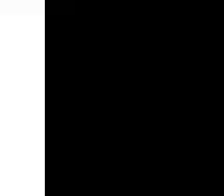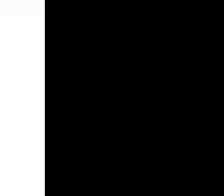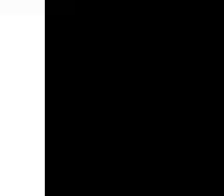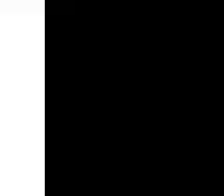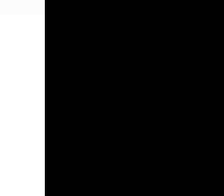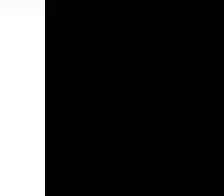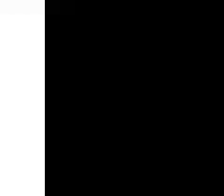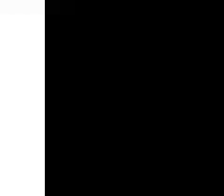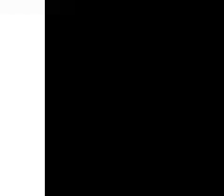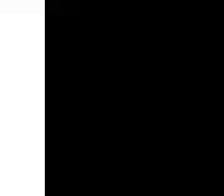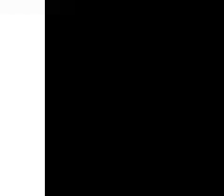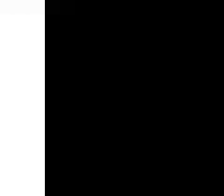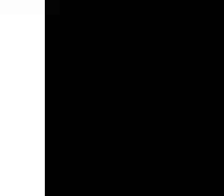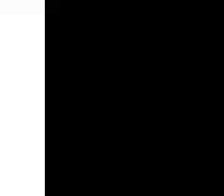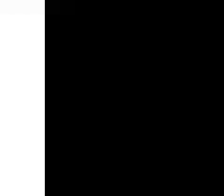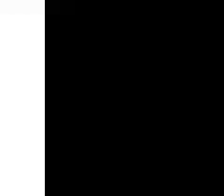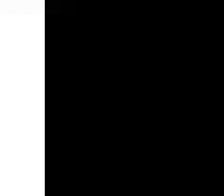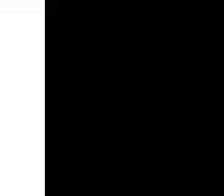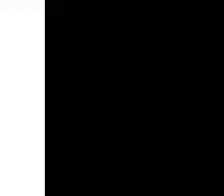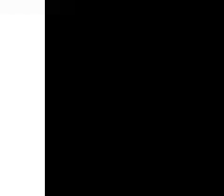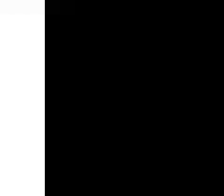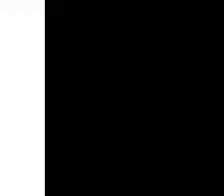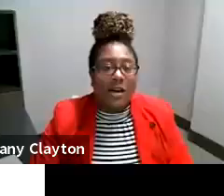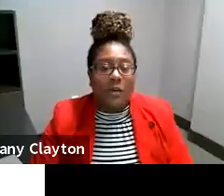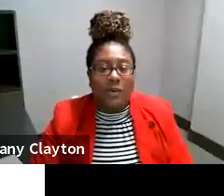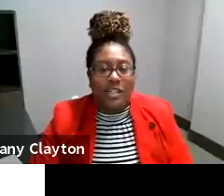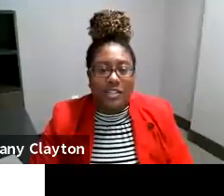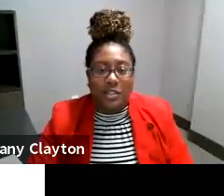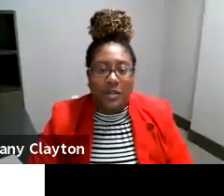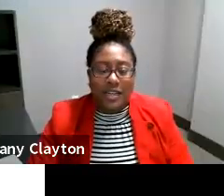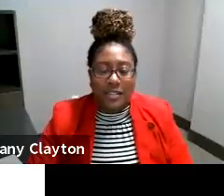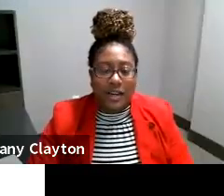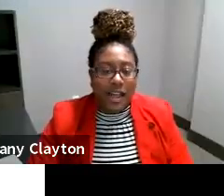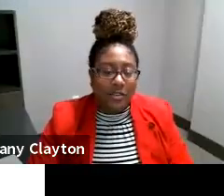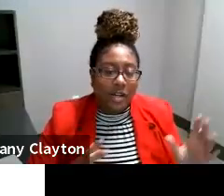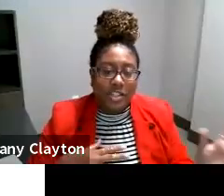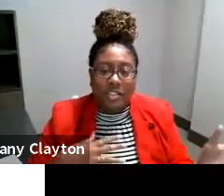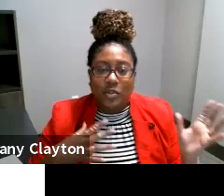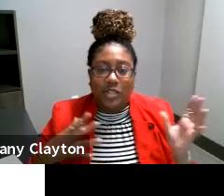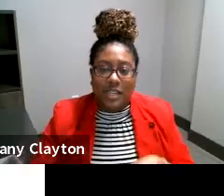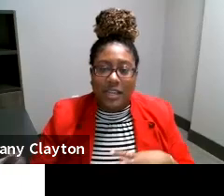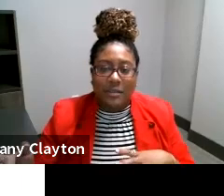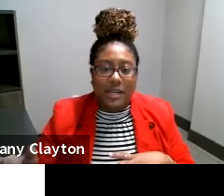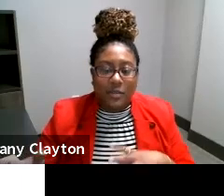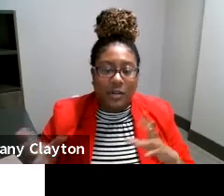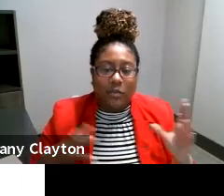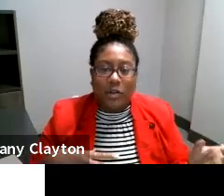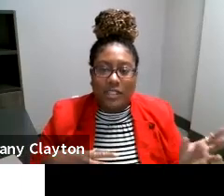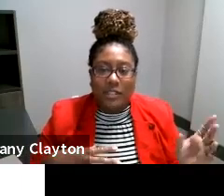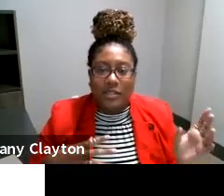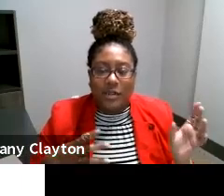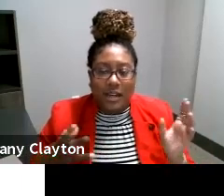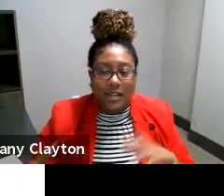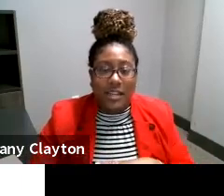Are we entertaining questions at the end or now? So Kyle, what we're going to do is we're going to have questions towards the end because we're going to